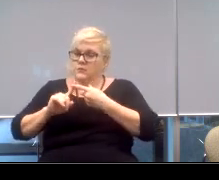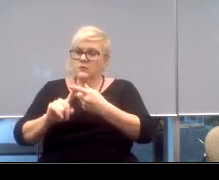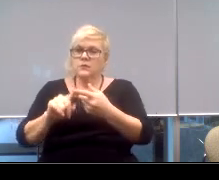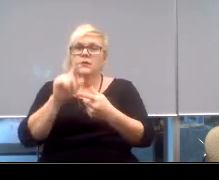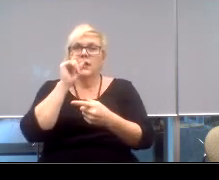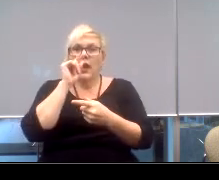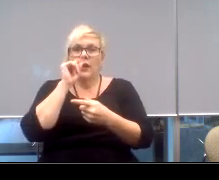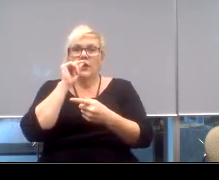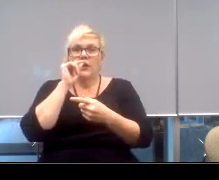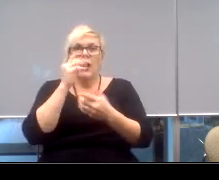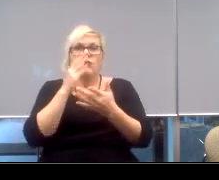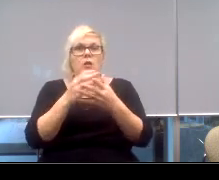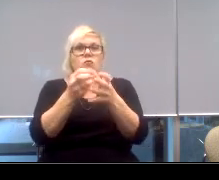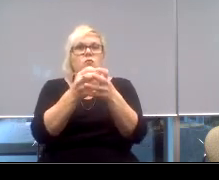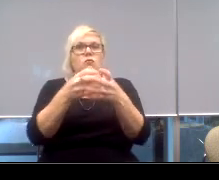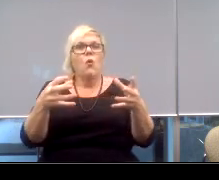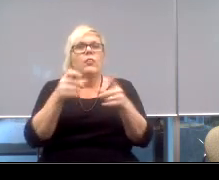the disability sector.